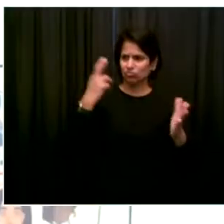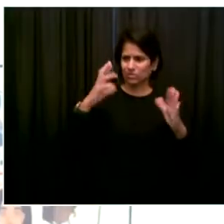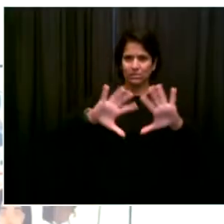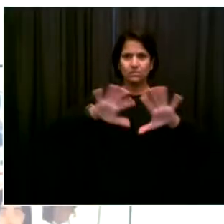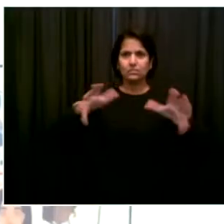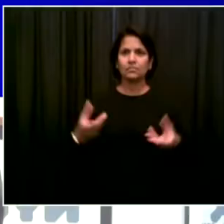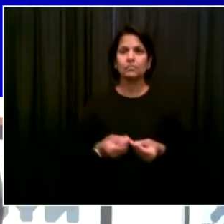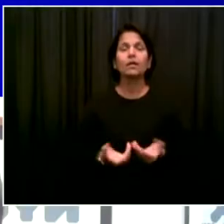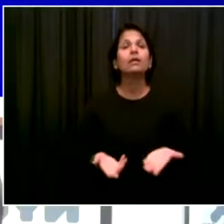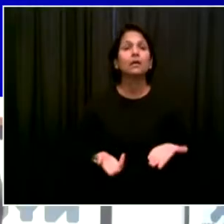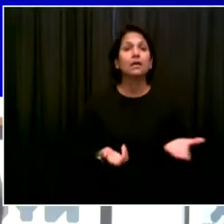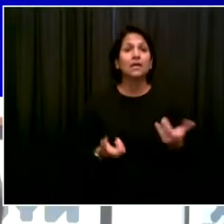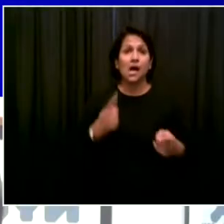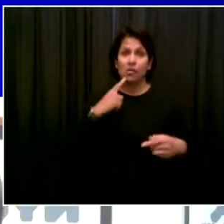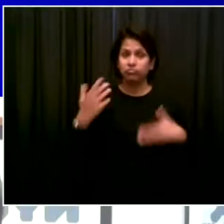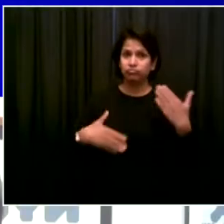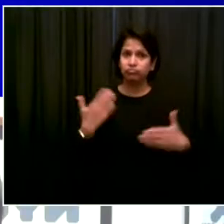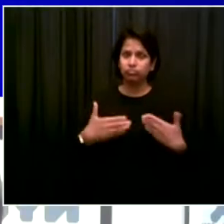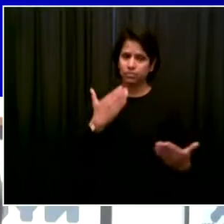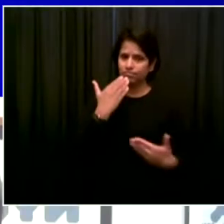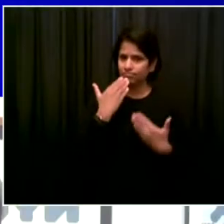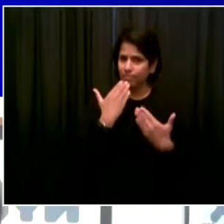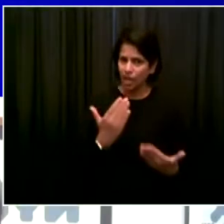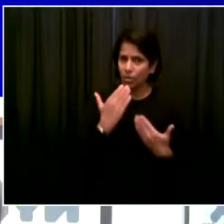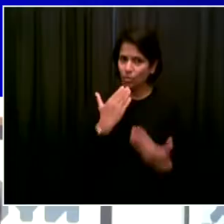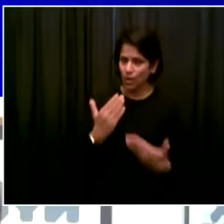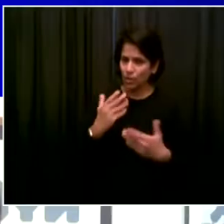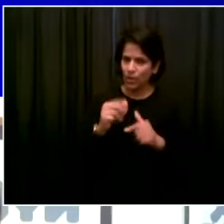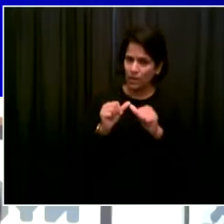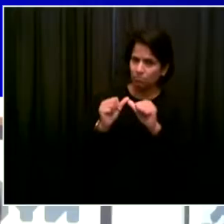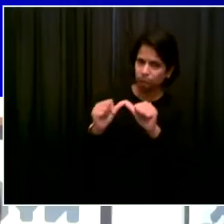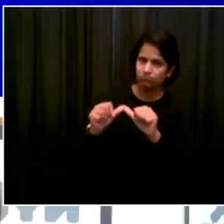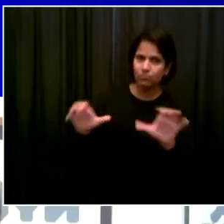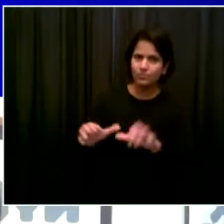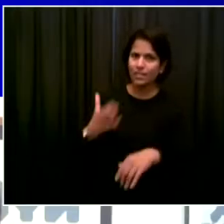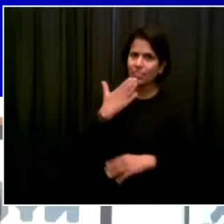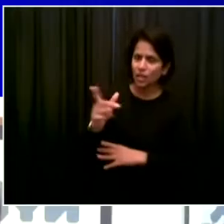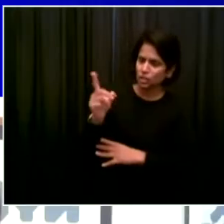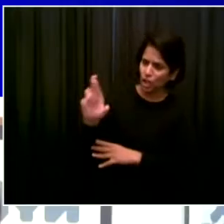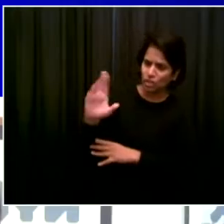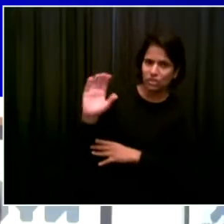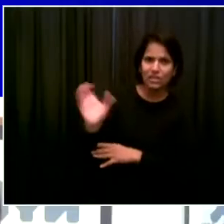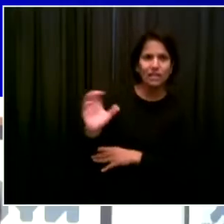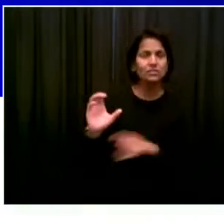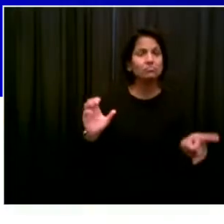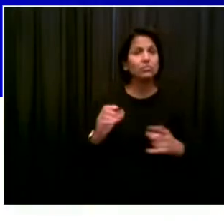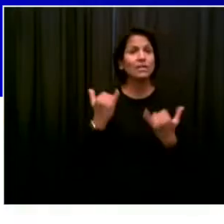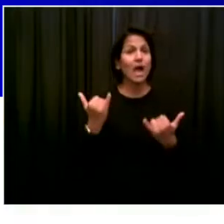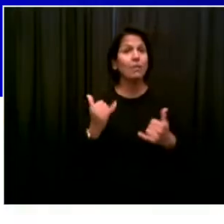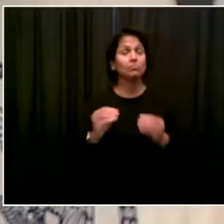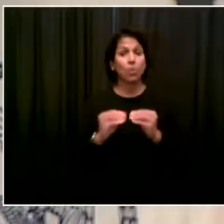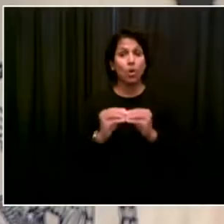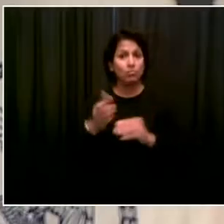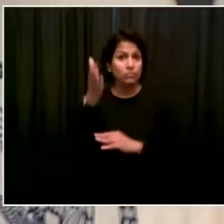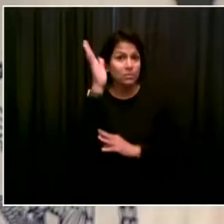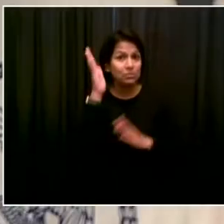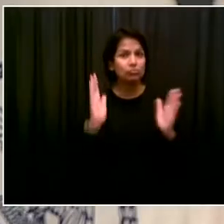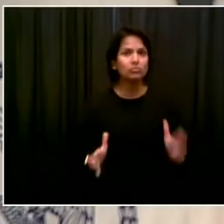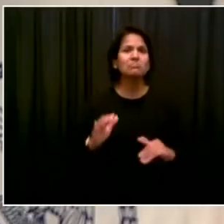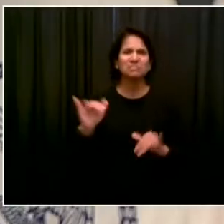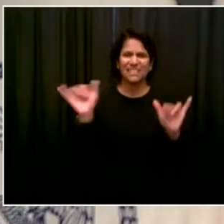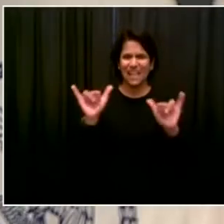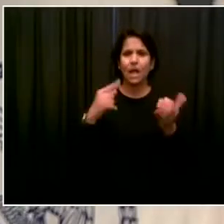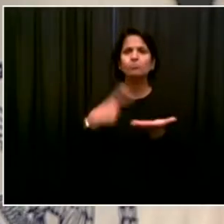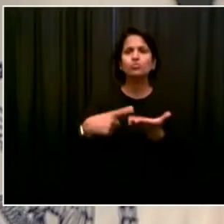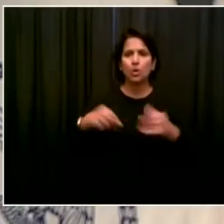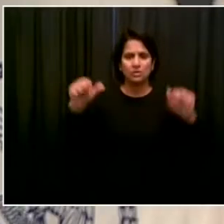you. Thank you so much, Dr. Choksi. And now, everyone, I want you to hear from someone, one of the preeminent national leaders in the effort